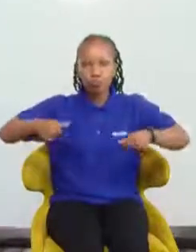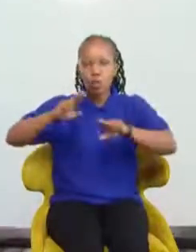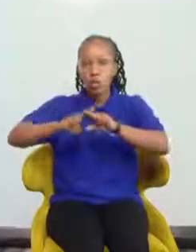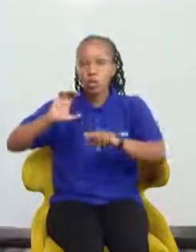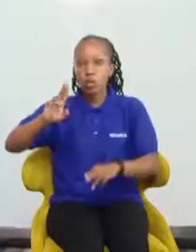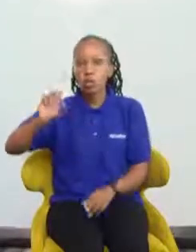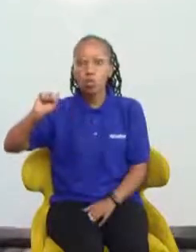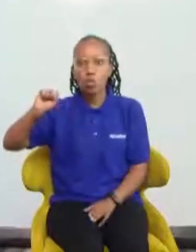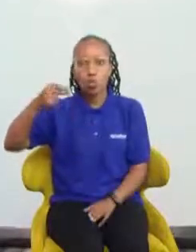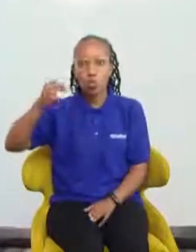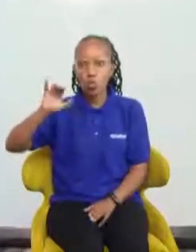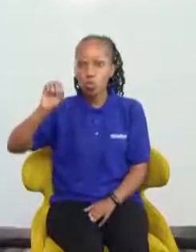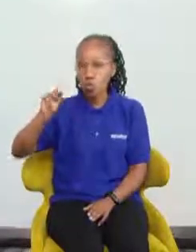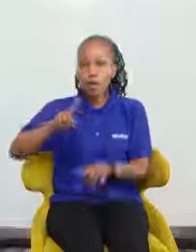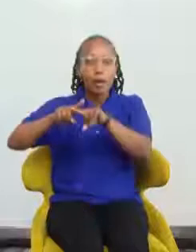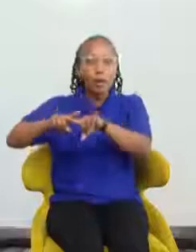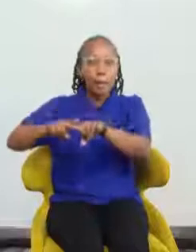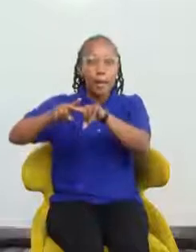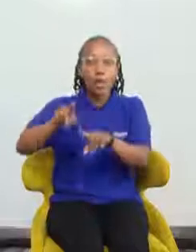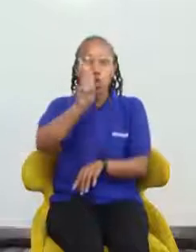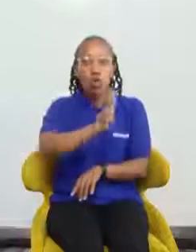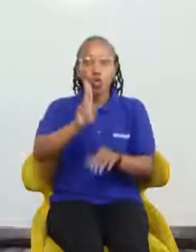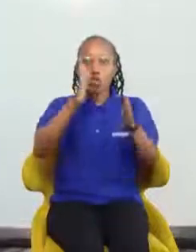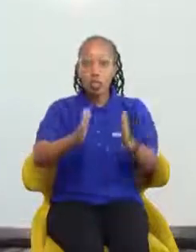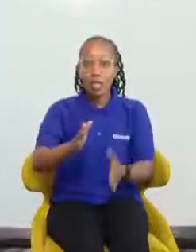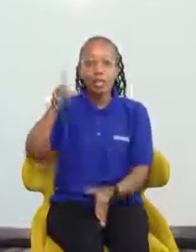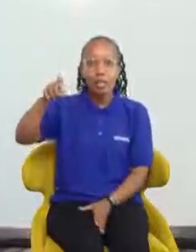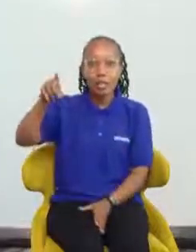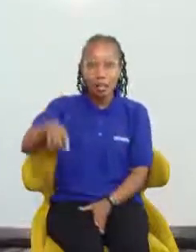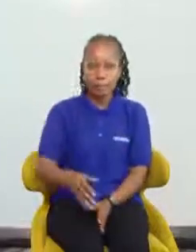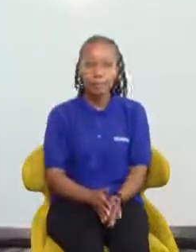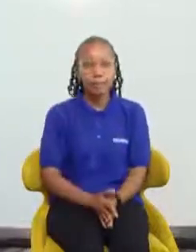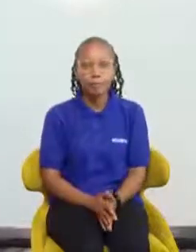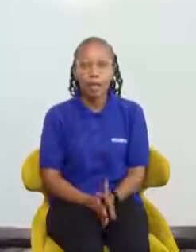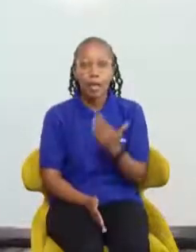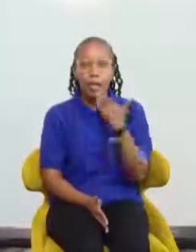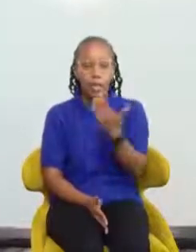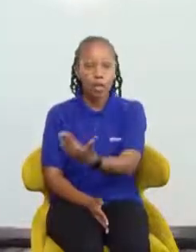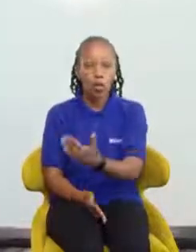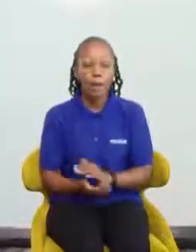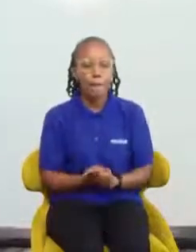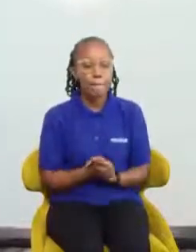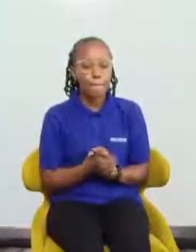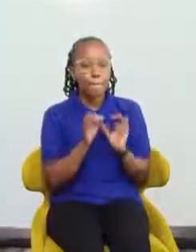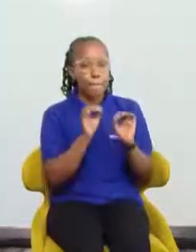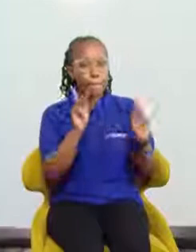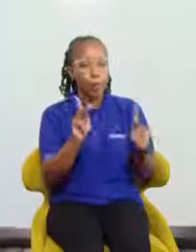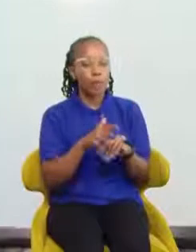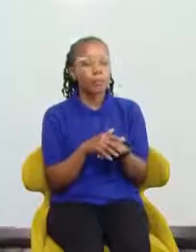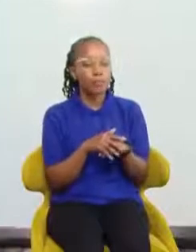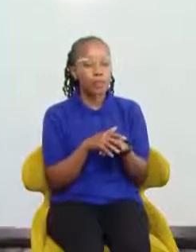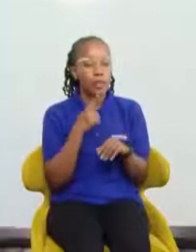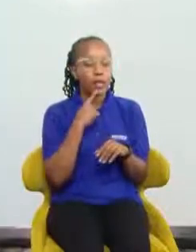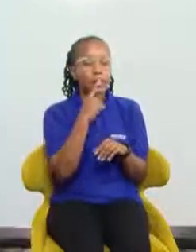depending on the user's needs. So, yeah. Thank you. Okay, like she already mentioned,